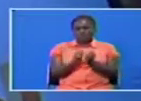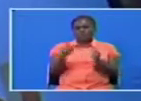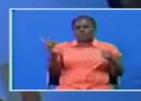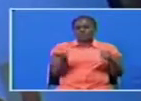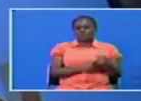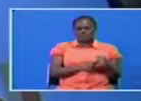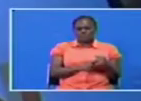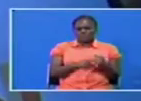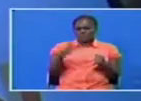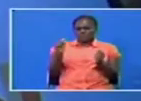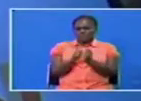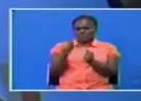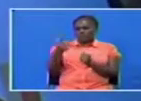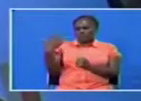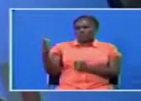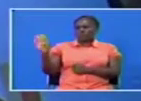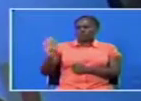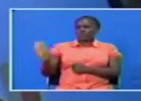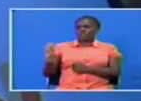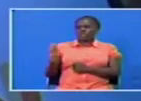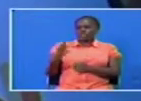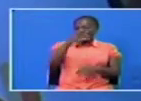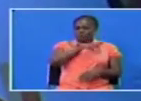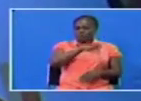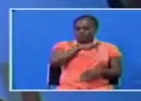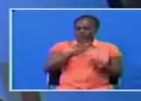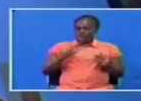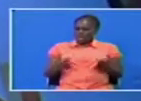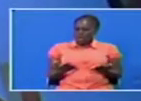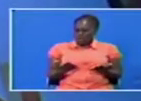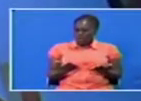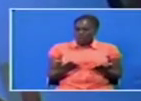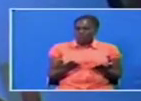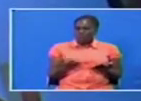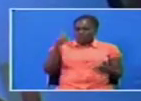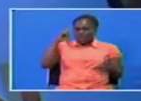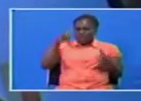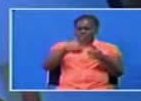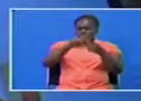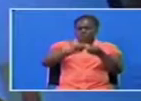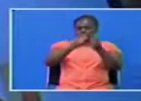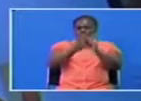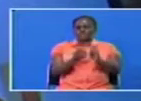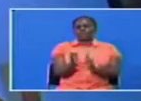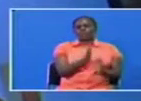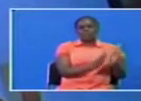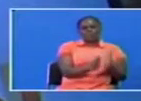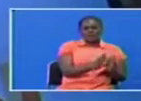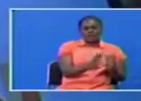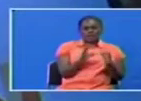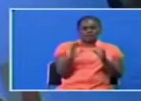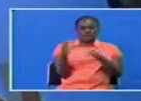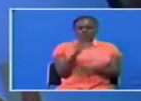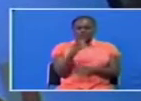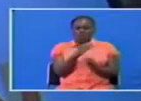The 10.5 billion shillings posted by the bank was majorly driven by the bank's ambitious transformational strategy. Co-op Bank is